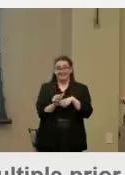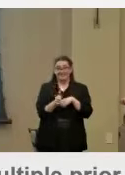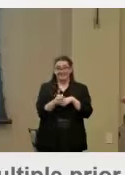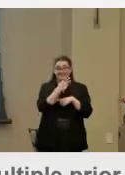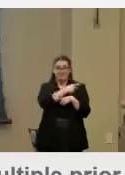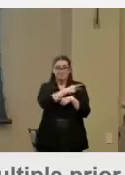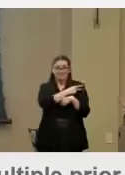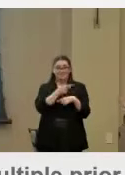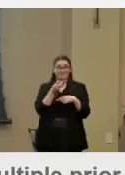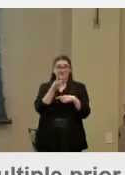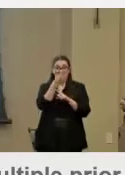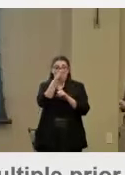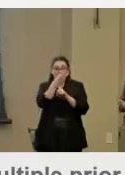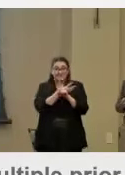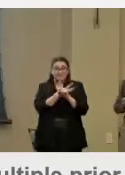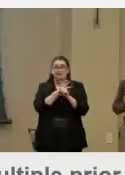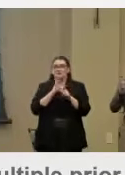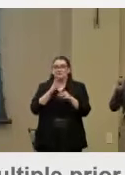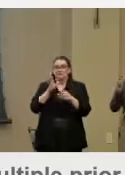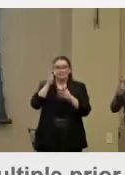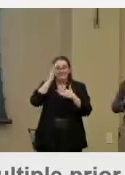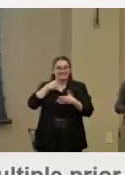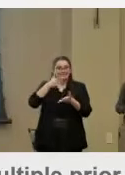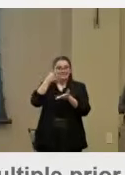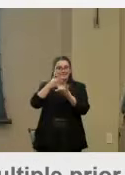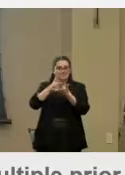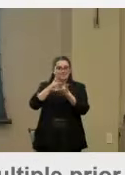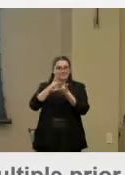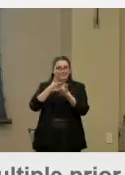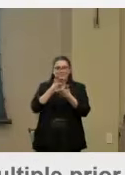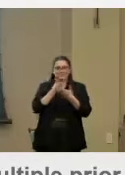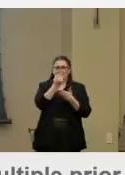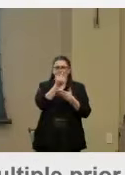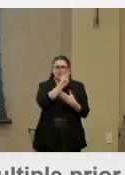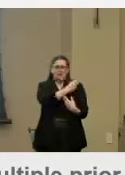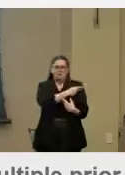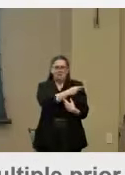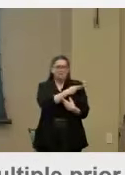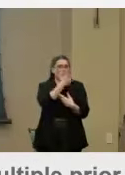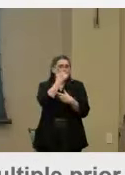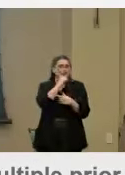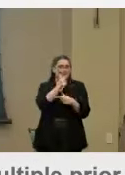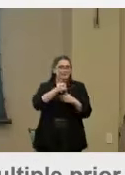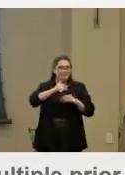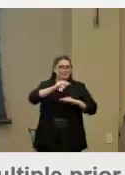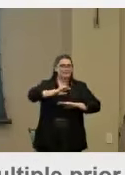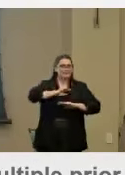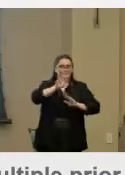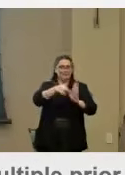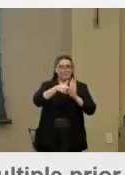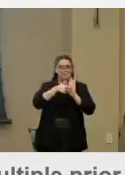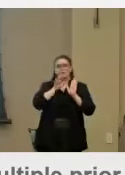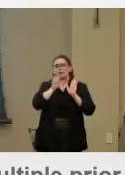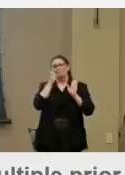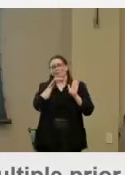6 months. I think the one patient that did not meet the marks of being in remission is because she had lupus for so long. She